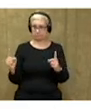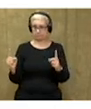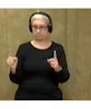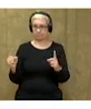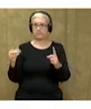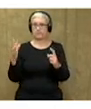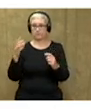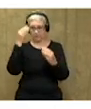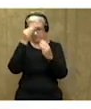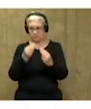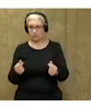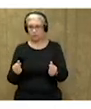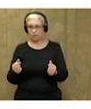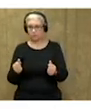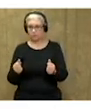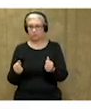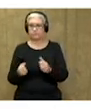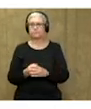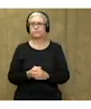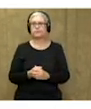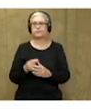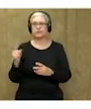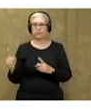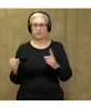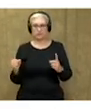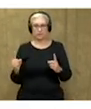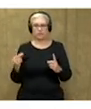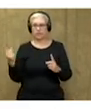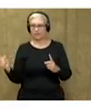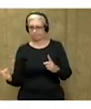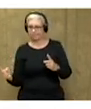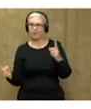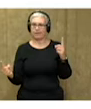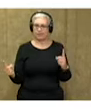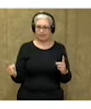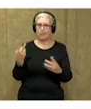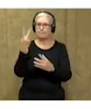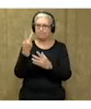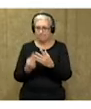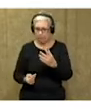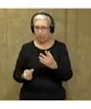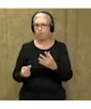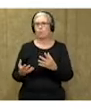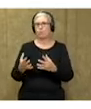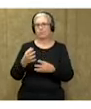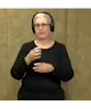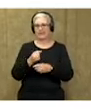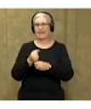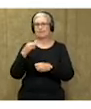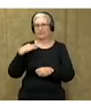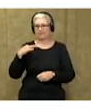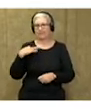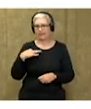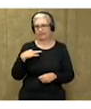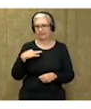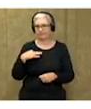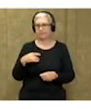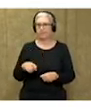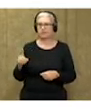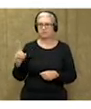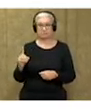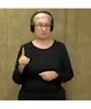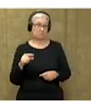this where both people get to have something out of it? So instead of just, you have to do it my way or I have to do it your